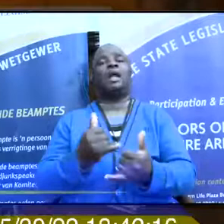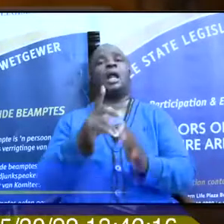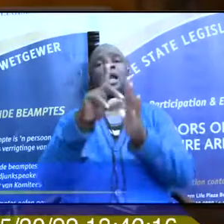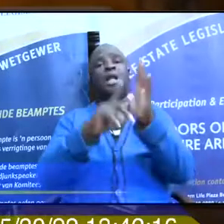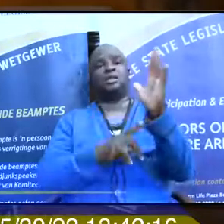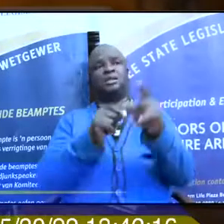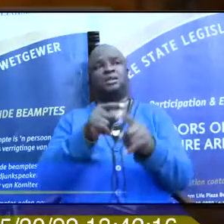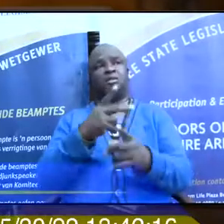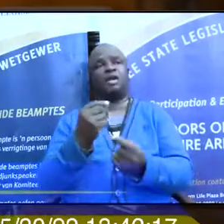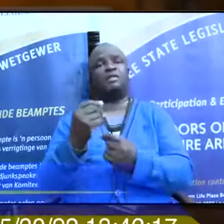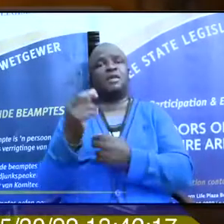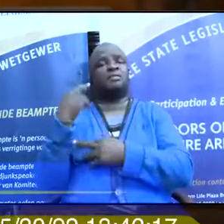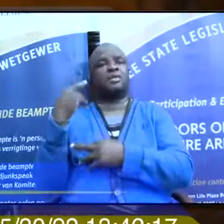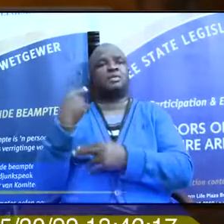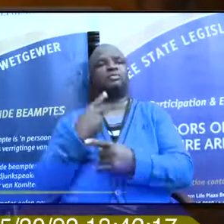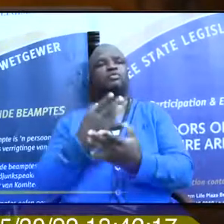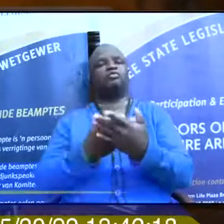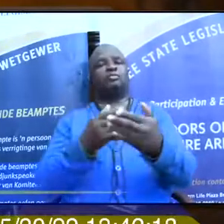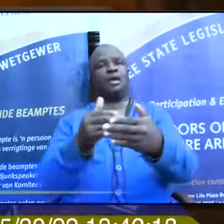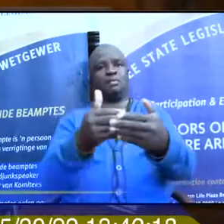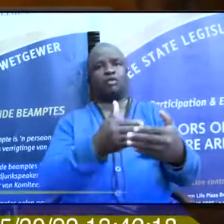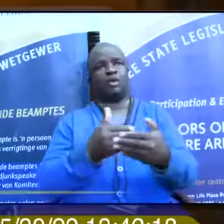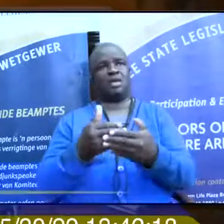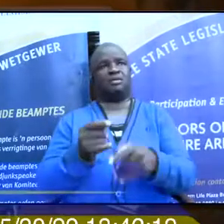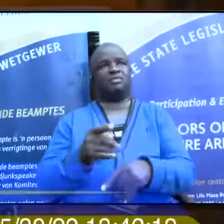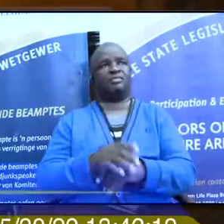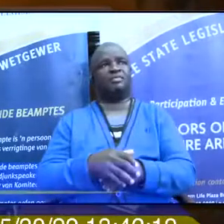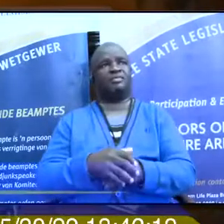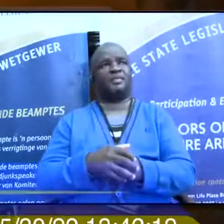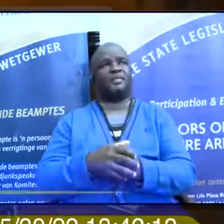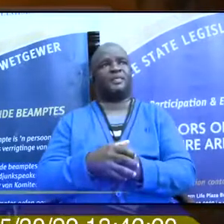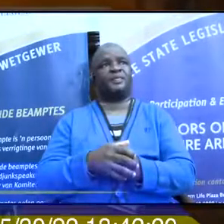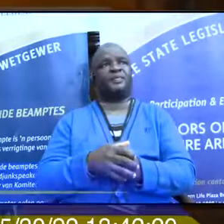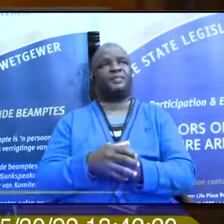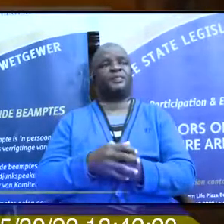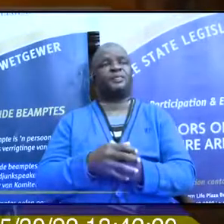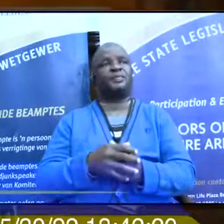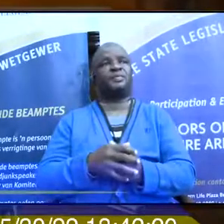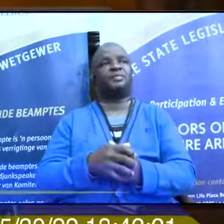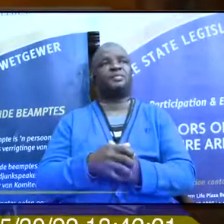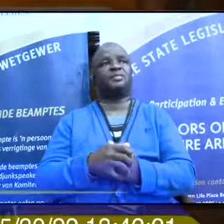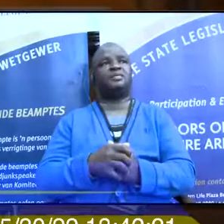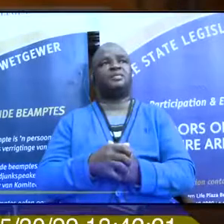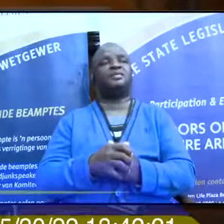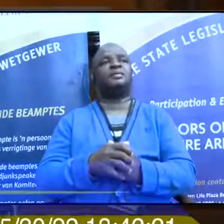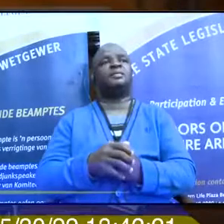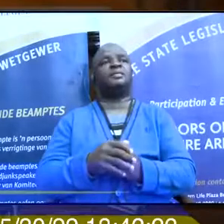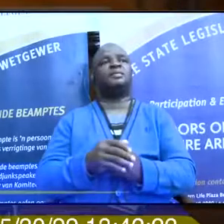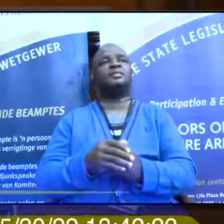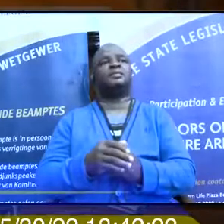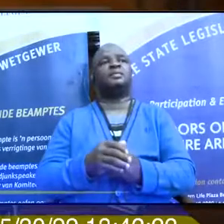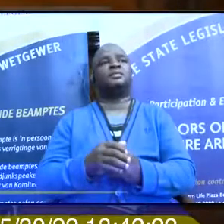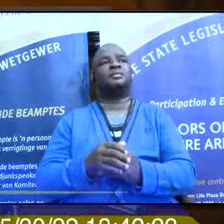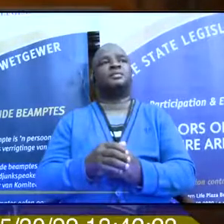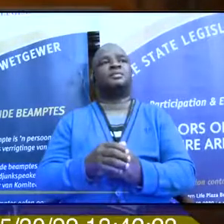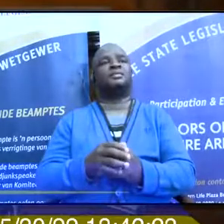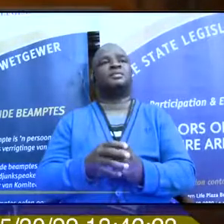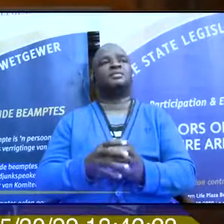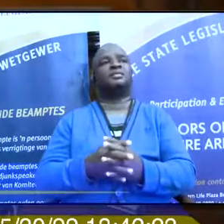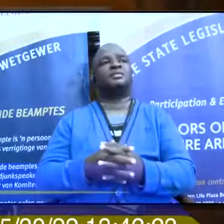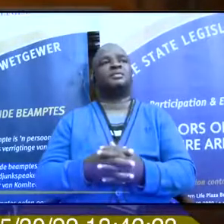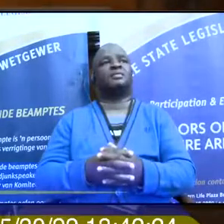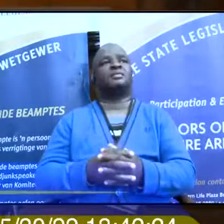a responsibility you're to protect them it has a responsibility here two year two year two year to protect